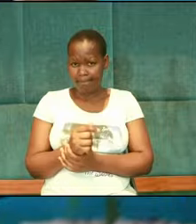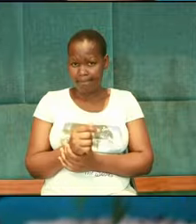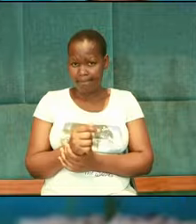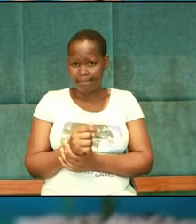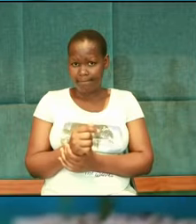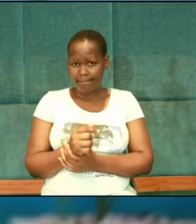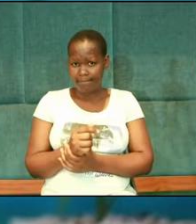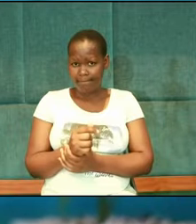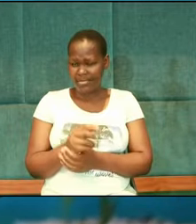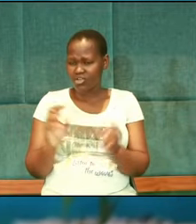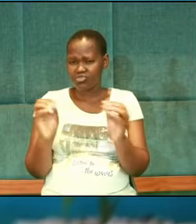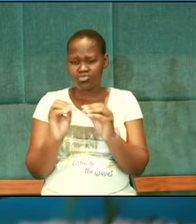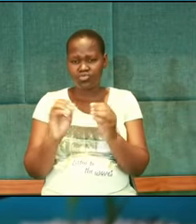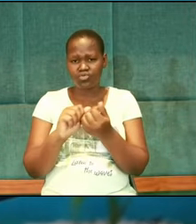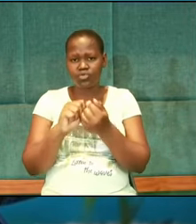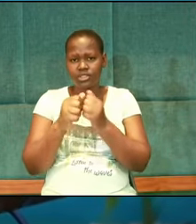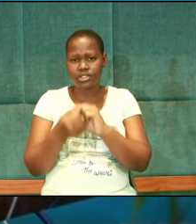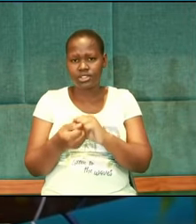Nothing can change.